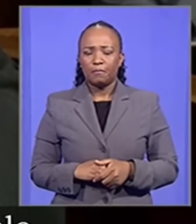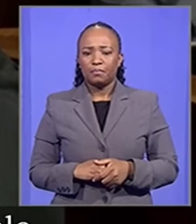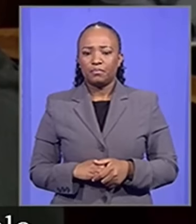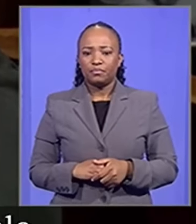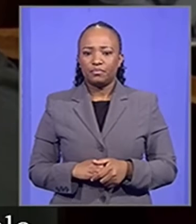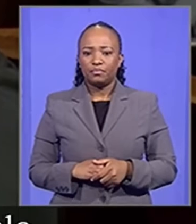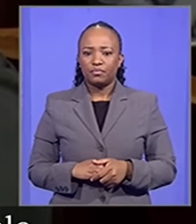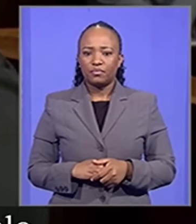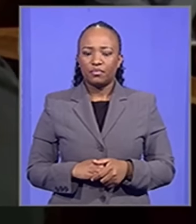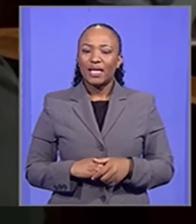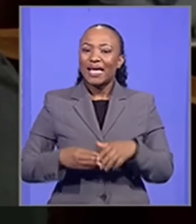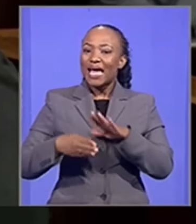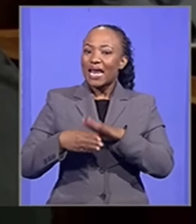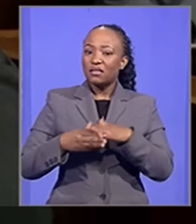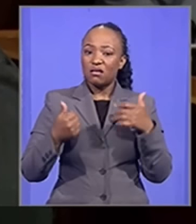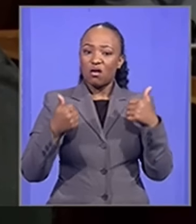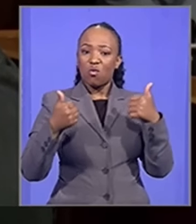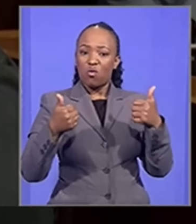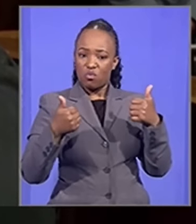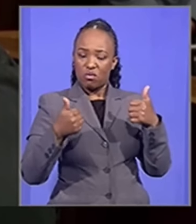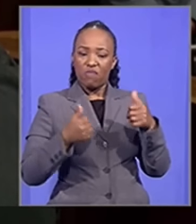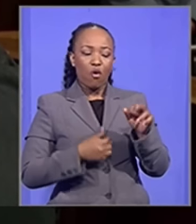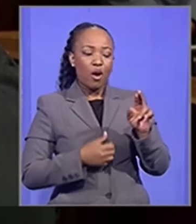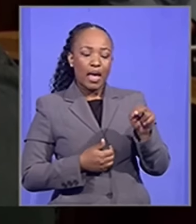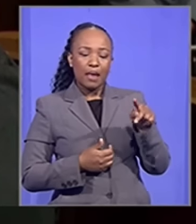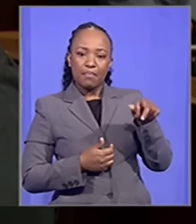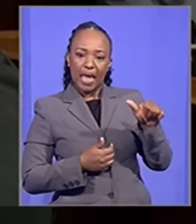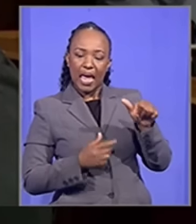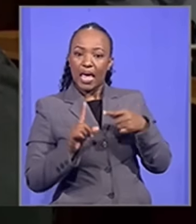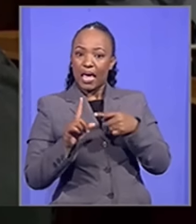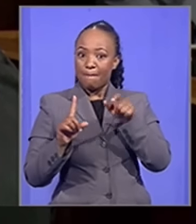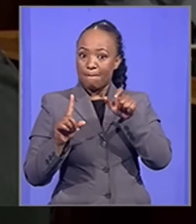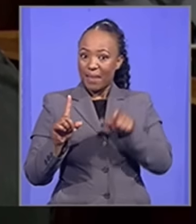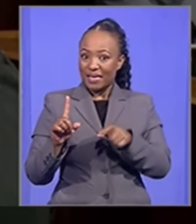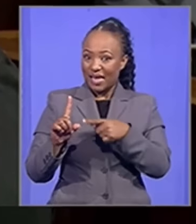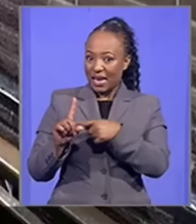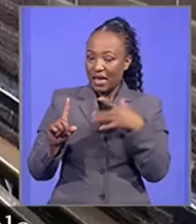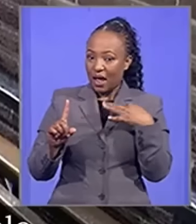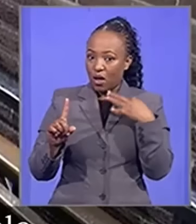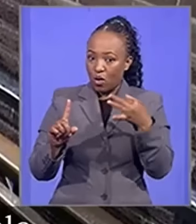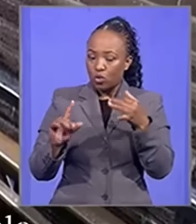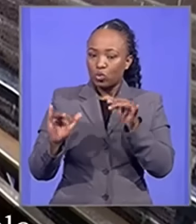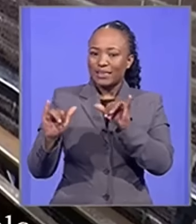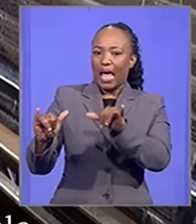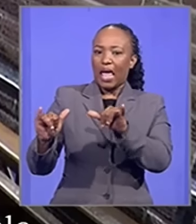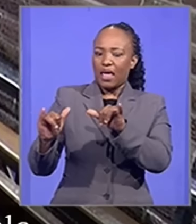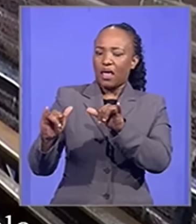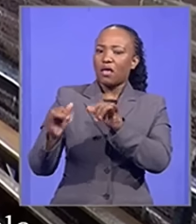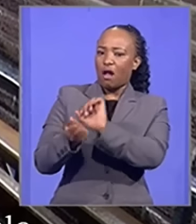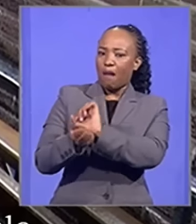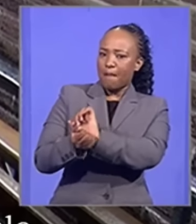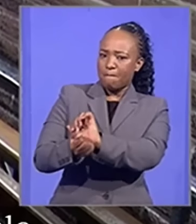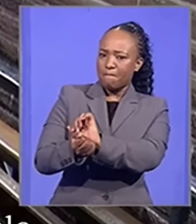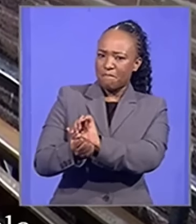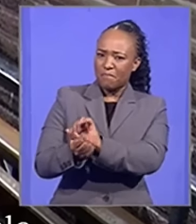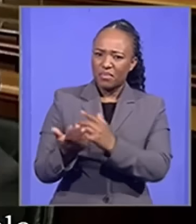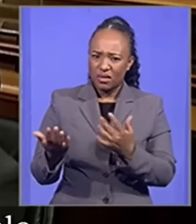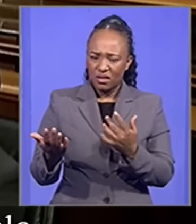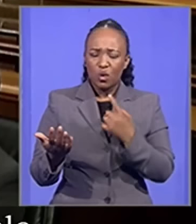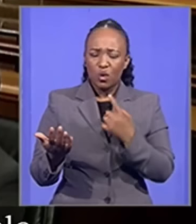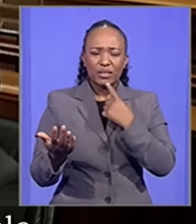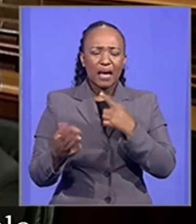state may have to keep the accused or the applicant overnight. We state that that is